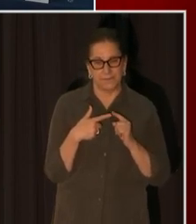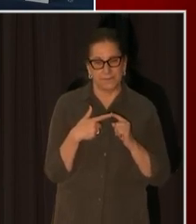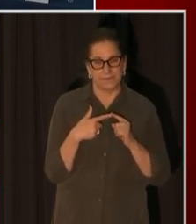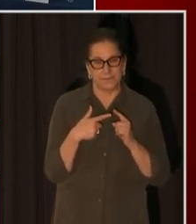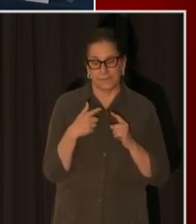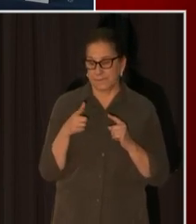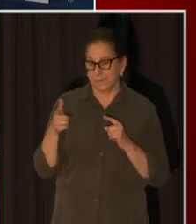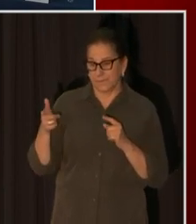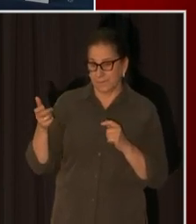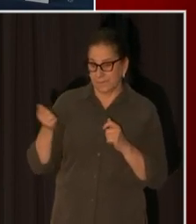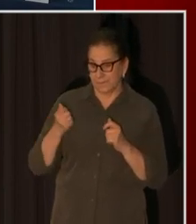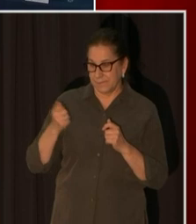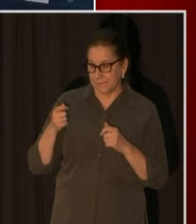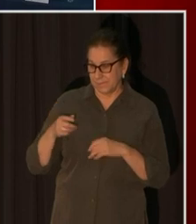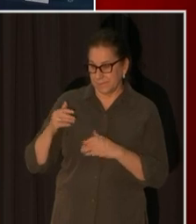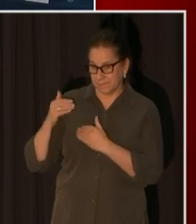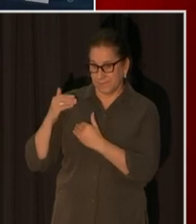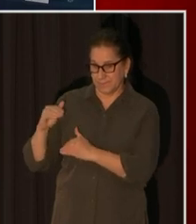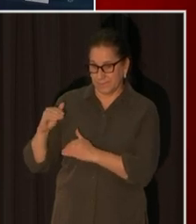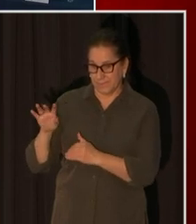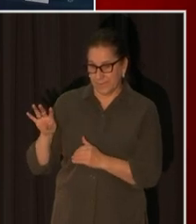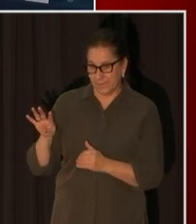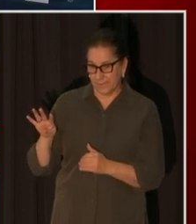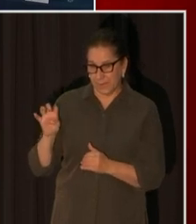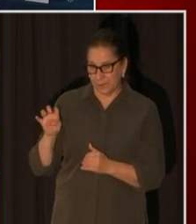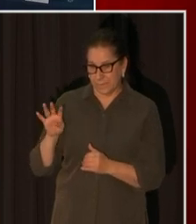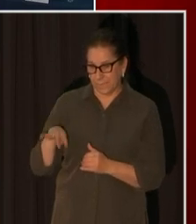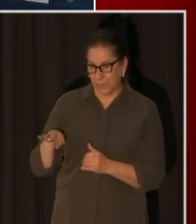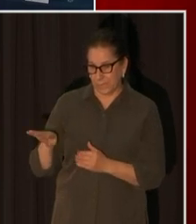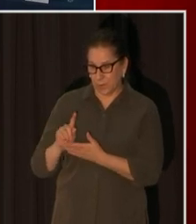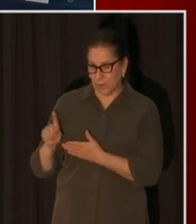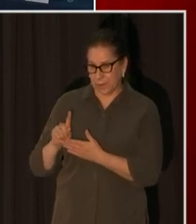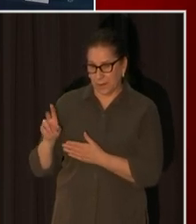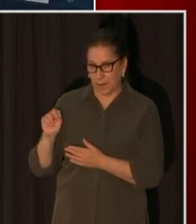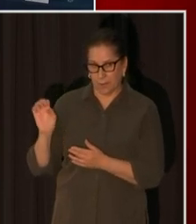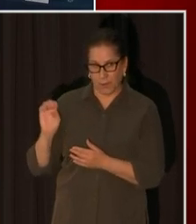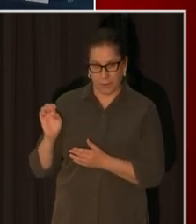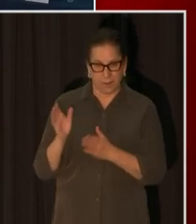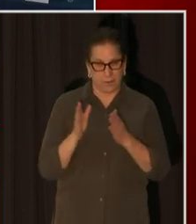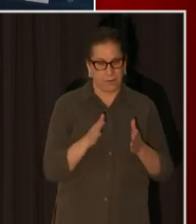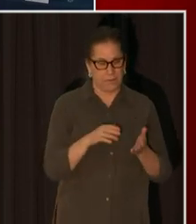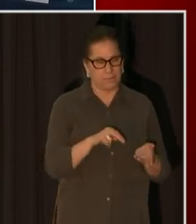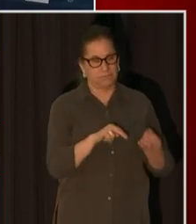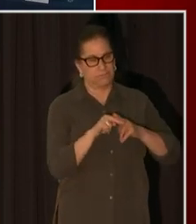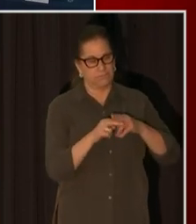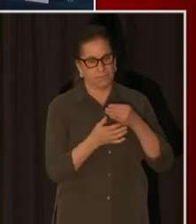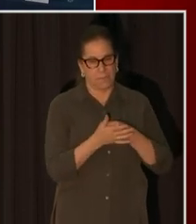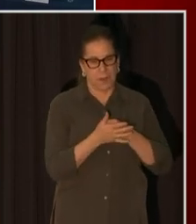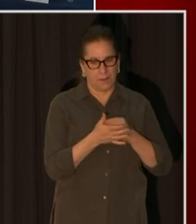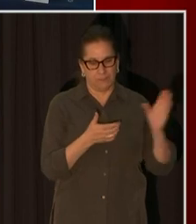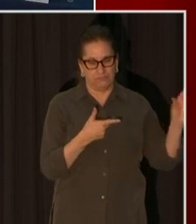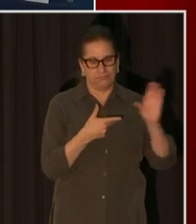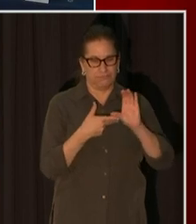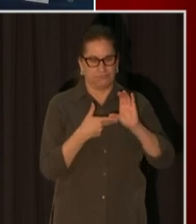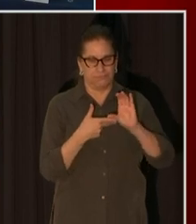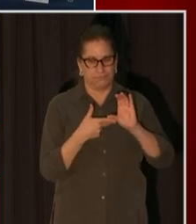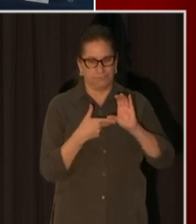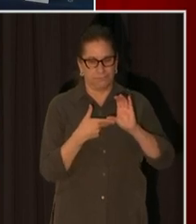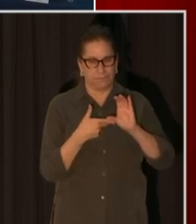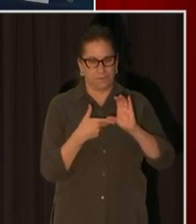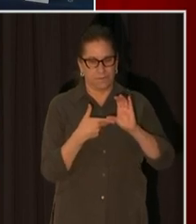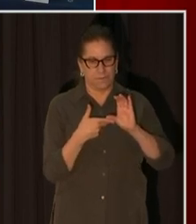us? I can. Thank you, John, and thank you, Dr. Perry and Director Emerson. It's